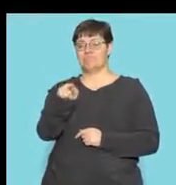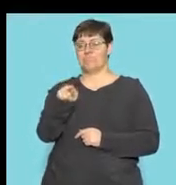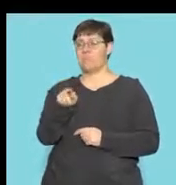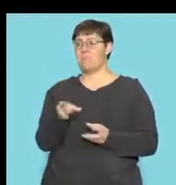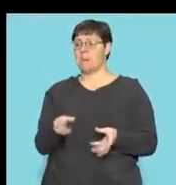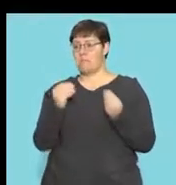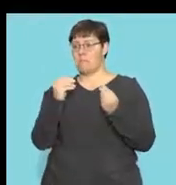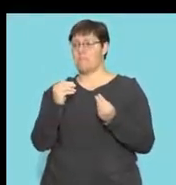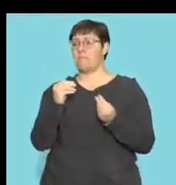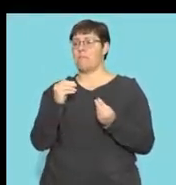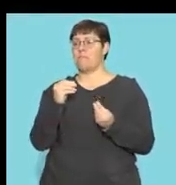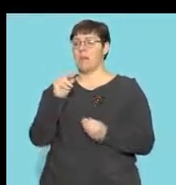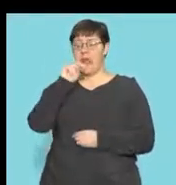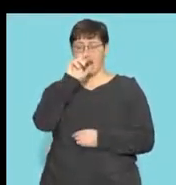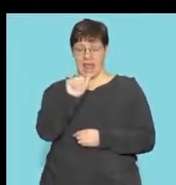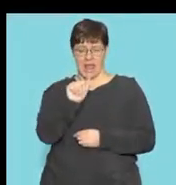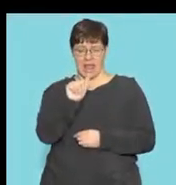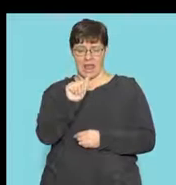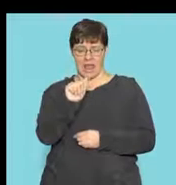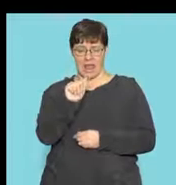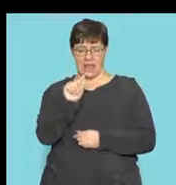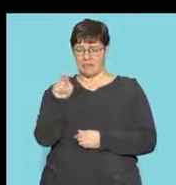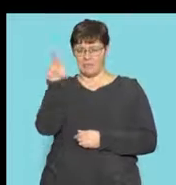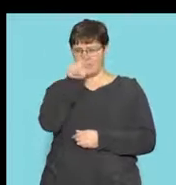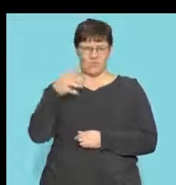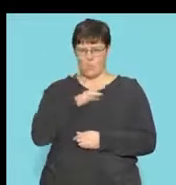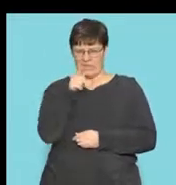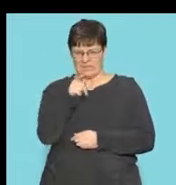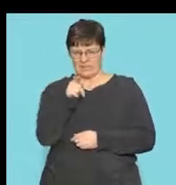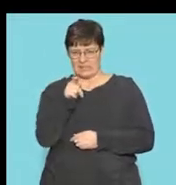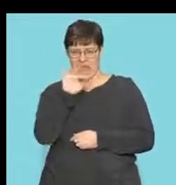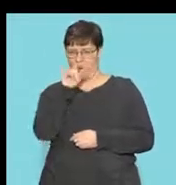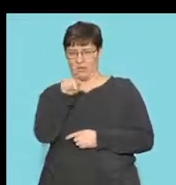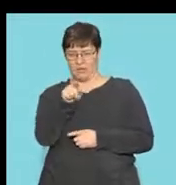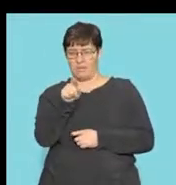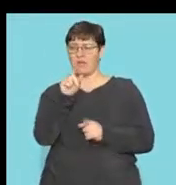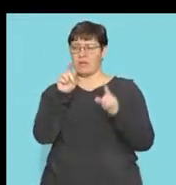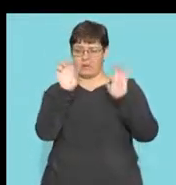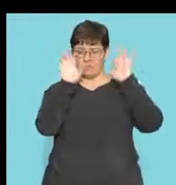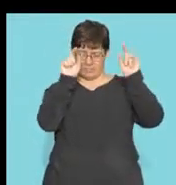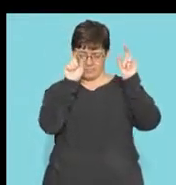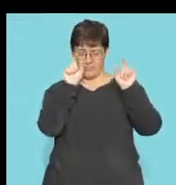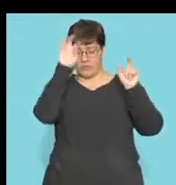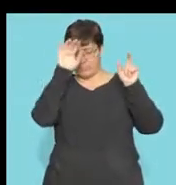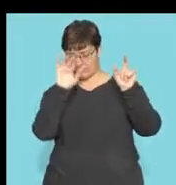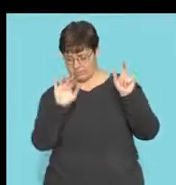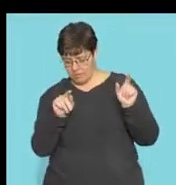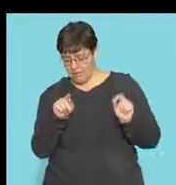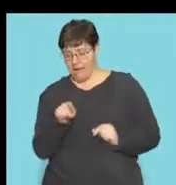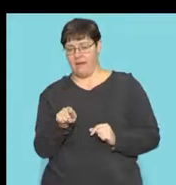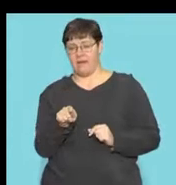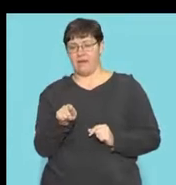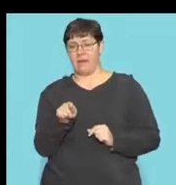not sodium ions, it's not what we've got, but I'm going to highlight it. And we're going to carry on and we're going to get to this